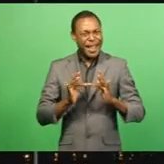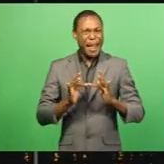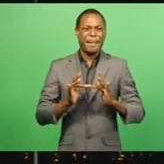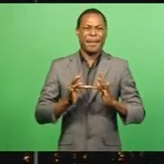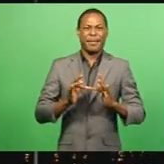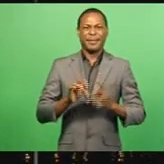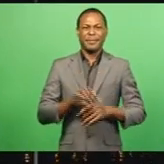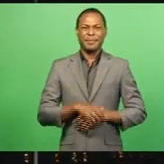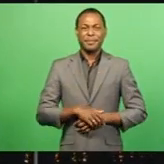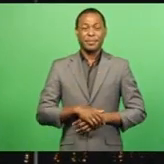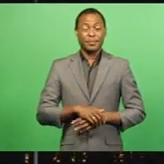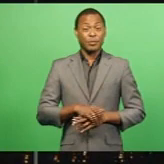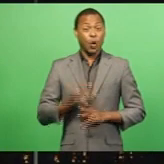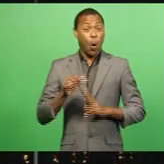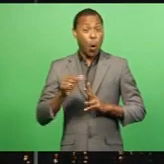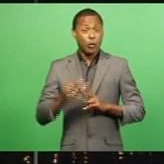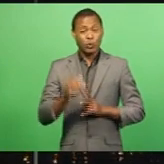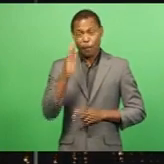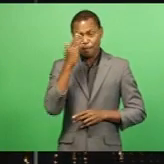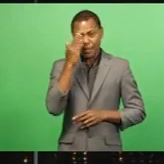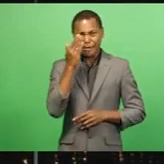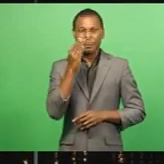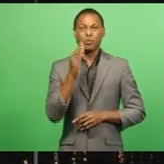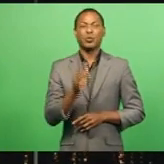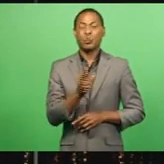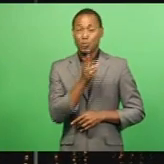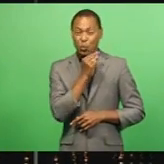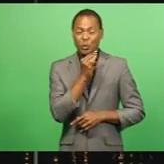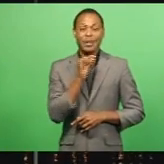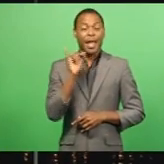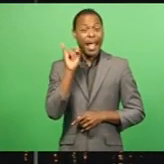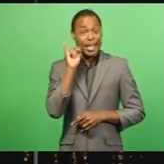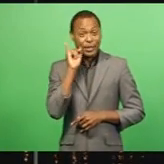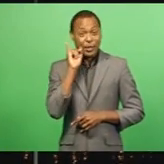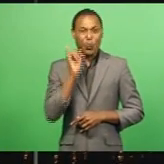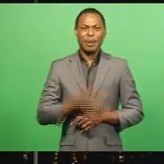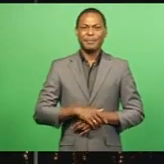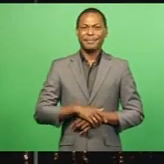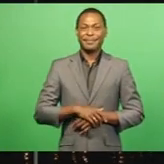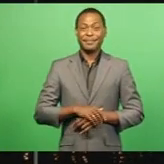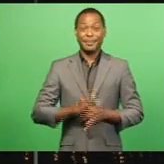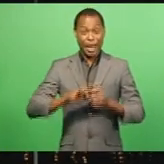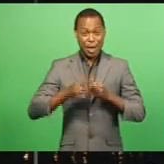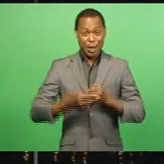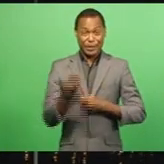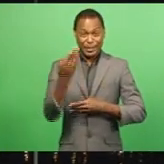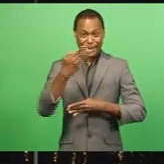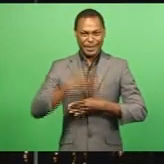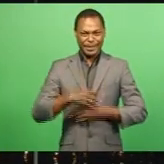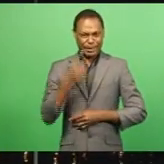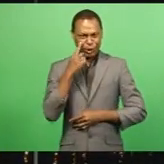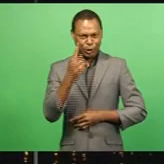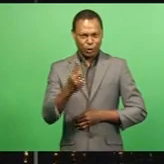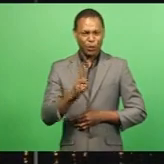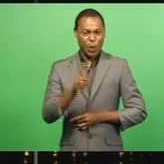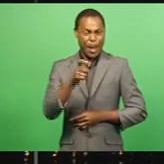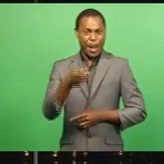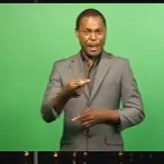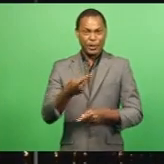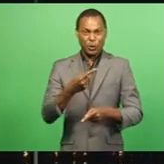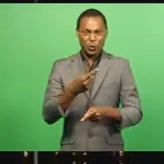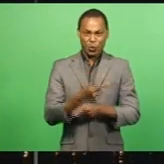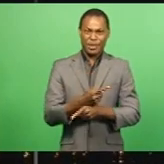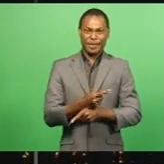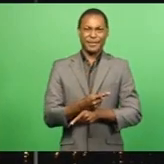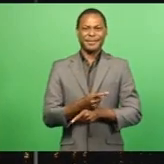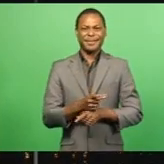fbcnews@fbc.com.fj. We're also on Facebook, Twitter and Instagram. And that is your news this evening. I'll see you again next week. Until